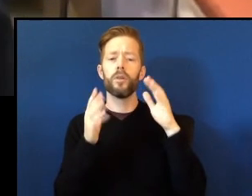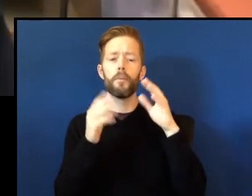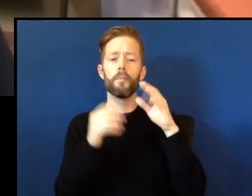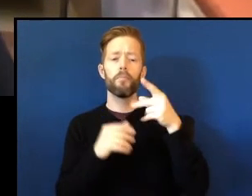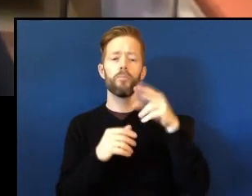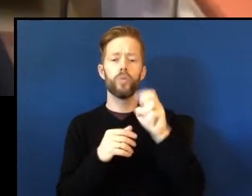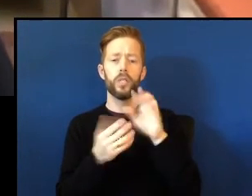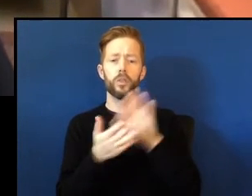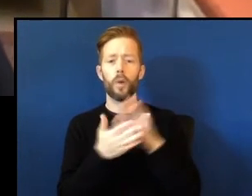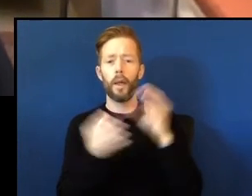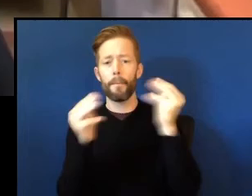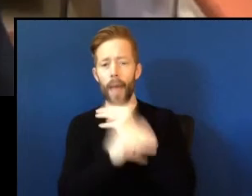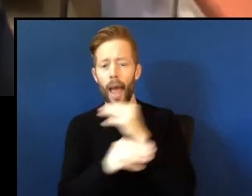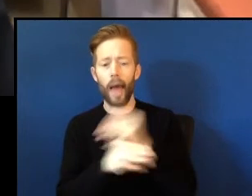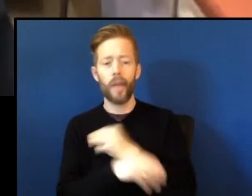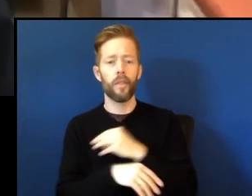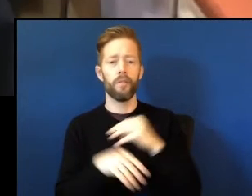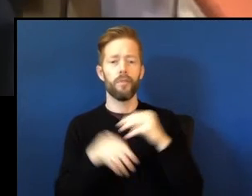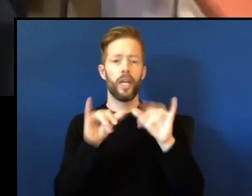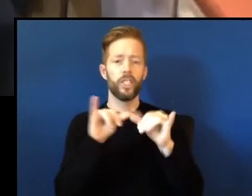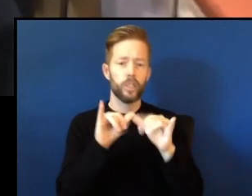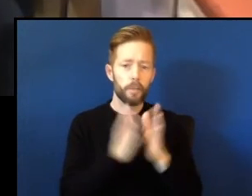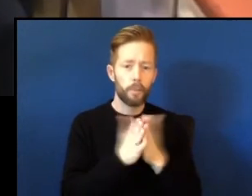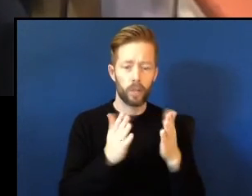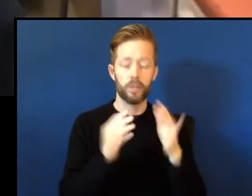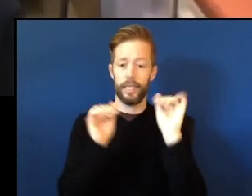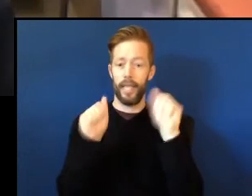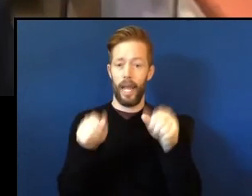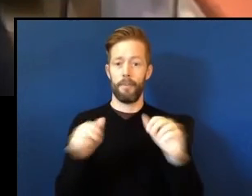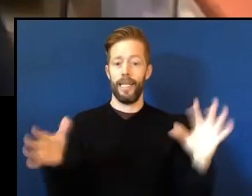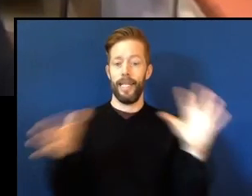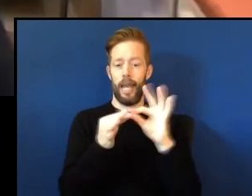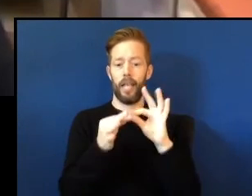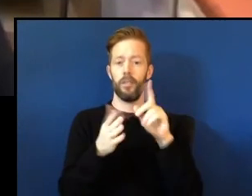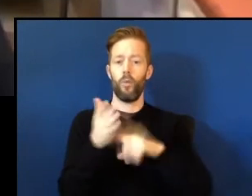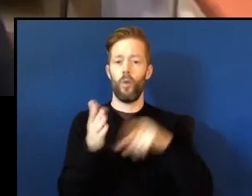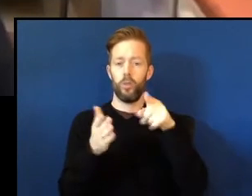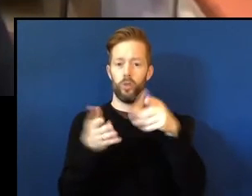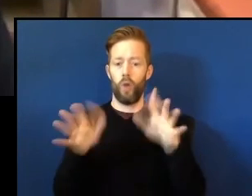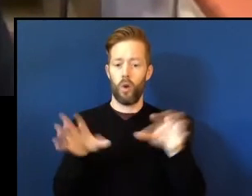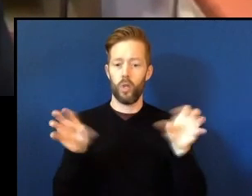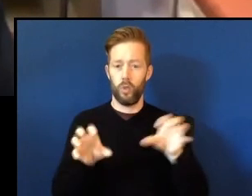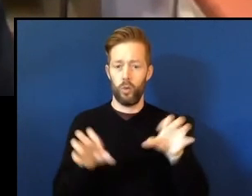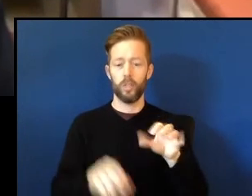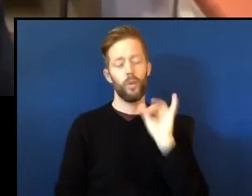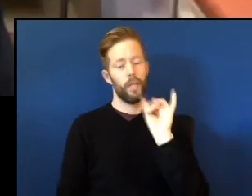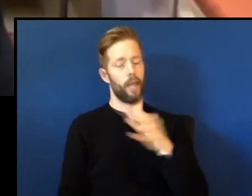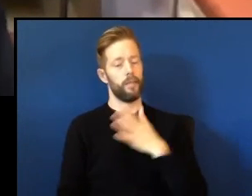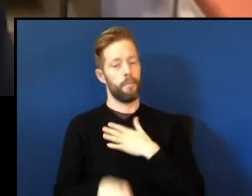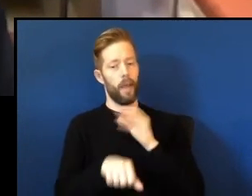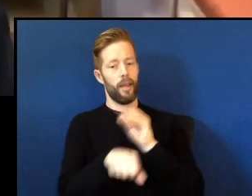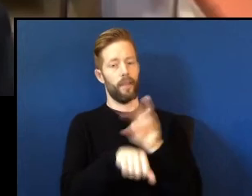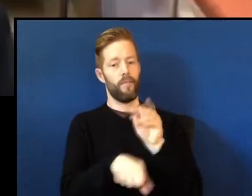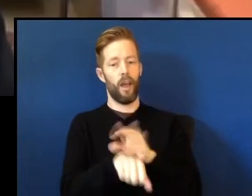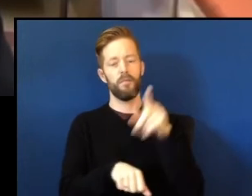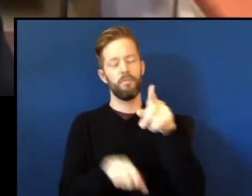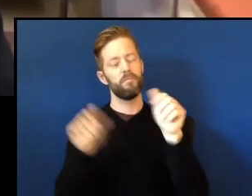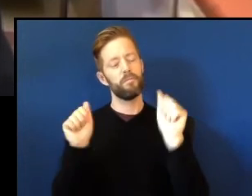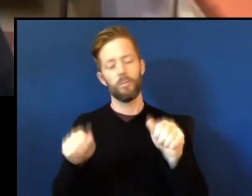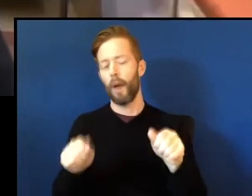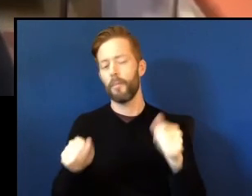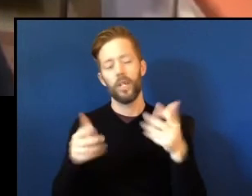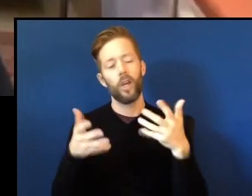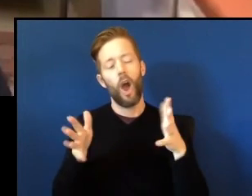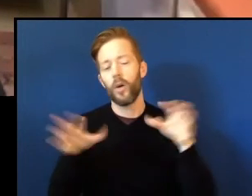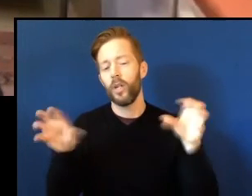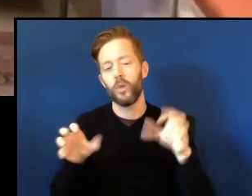math or STEM or engineering books that could be connected to what you're already doing? But that would be my advice is you're probably already